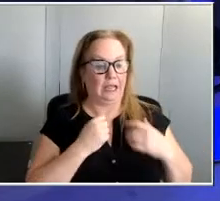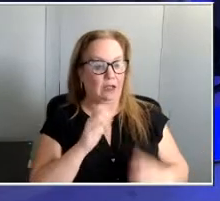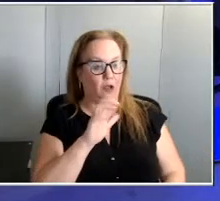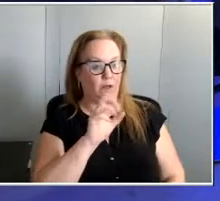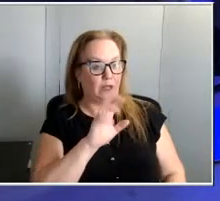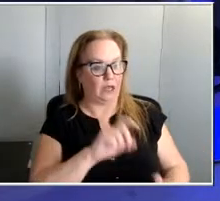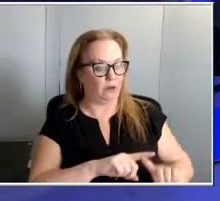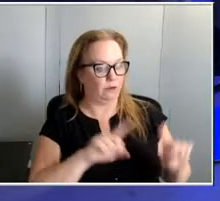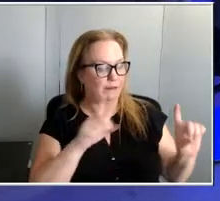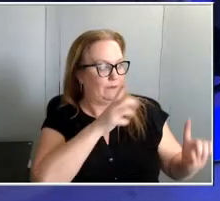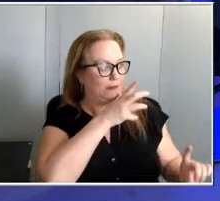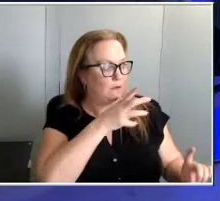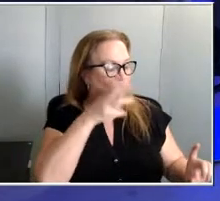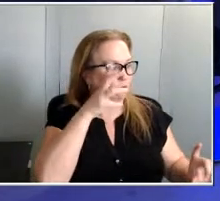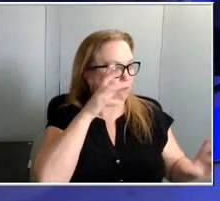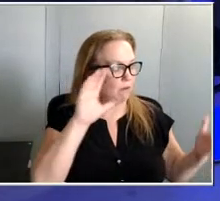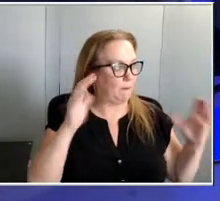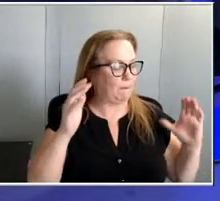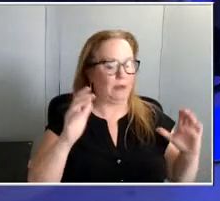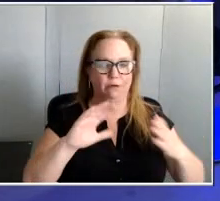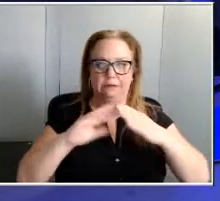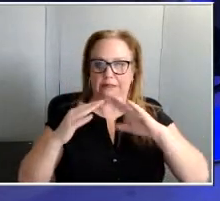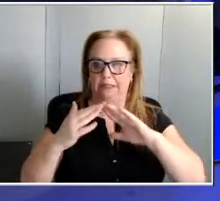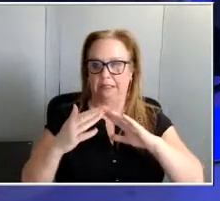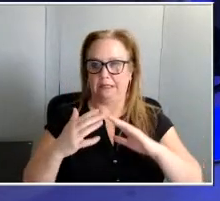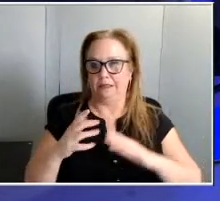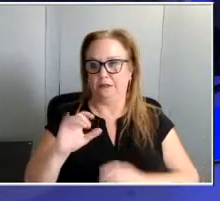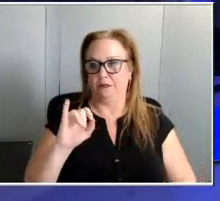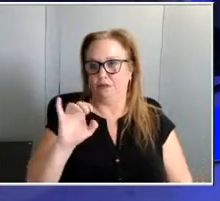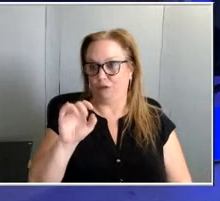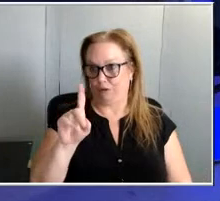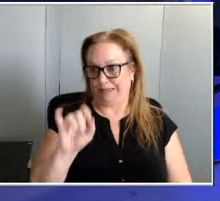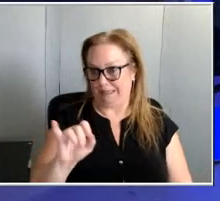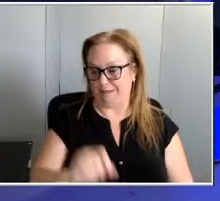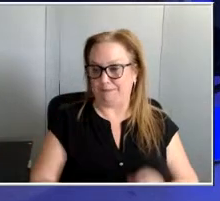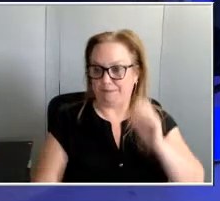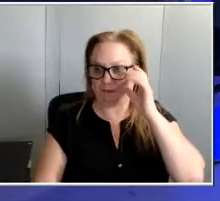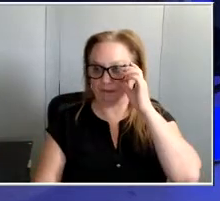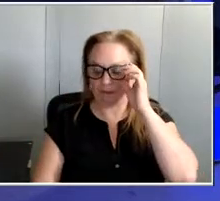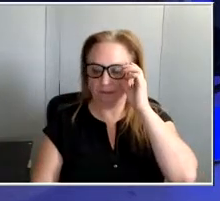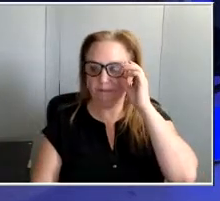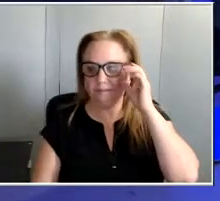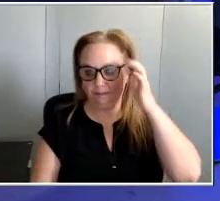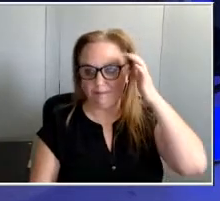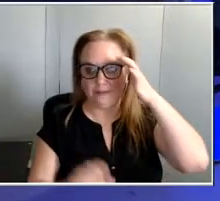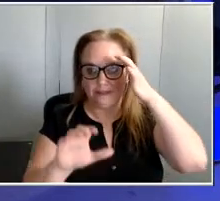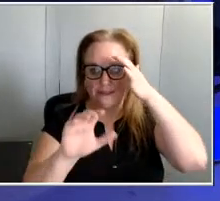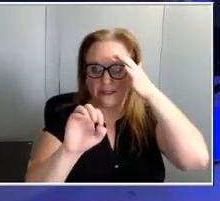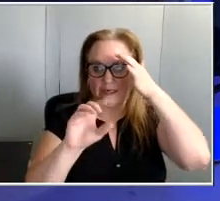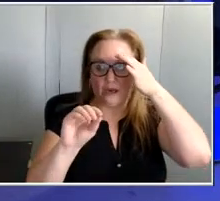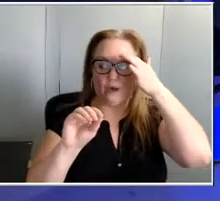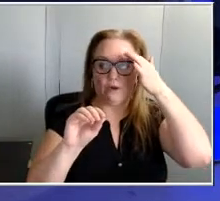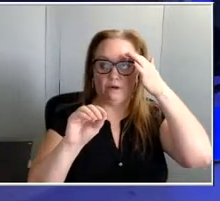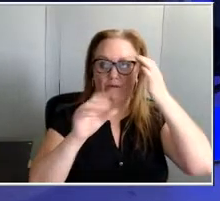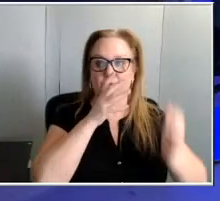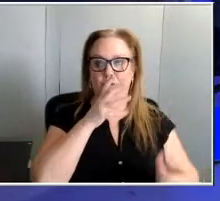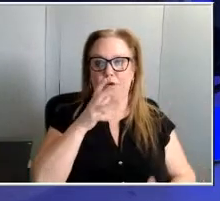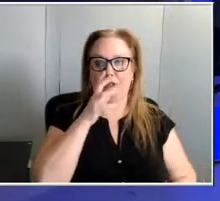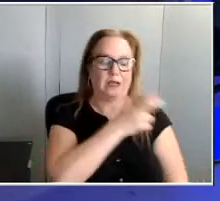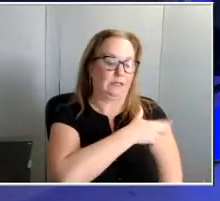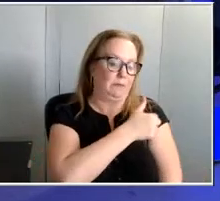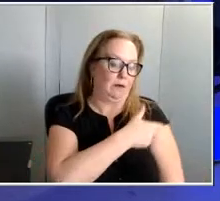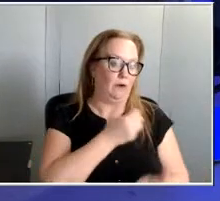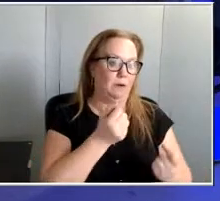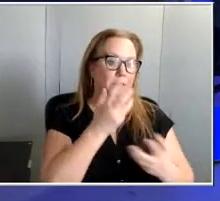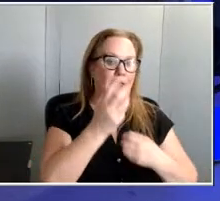in a rural setting? Jody, I'm going to start with you about that. Well, as you said, I was the CEO of a rural hospital for many years and have been